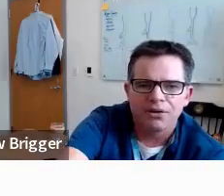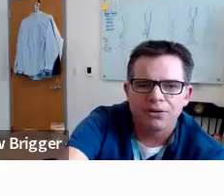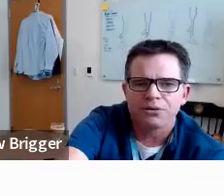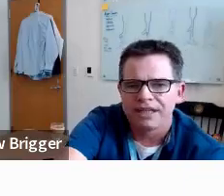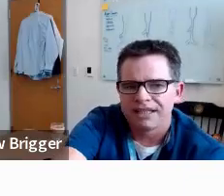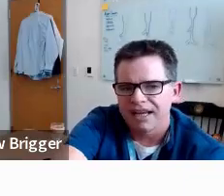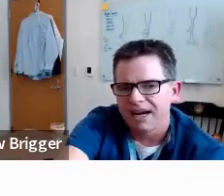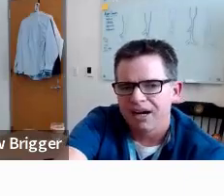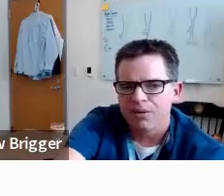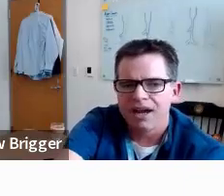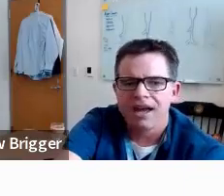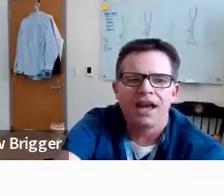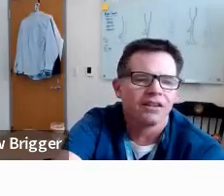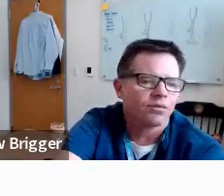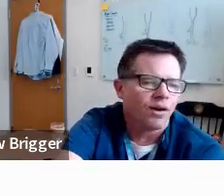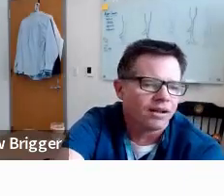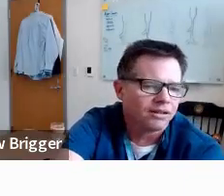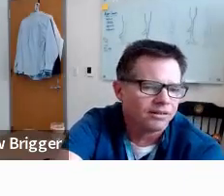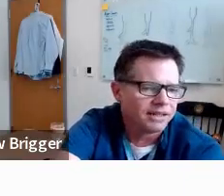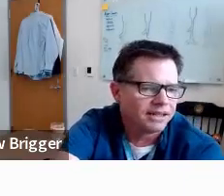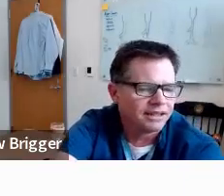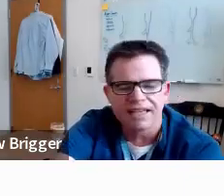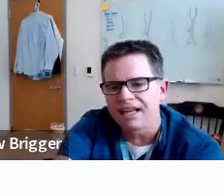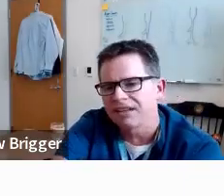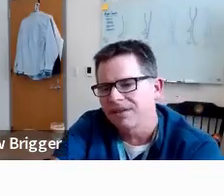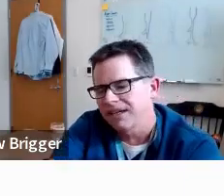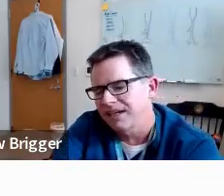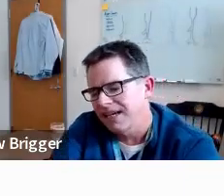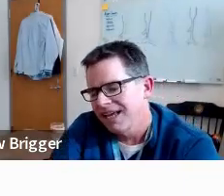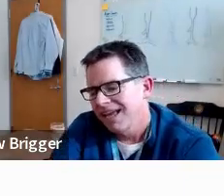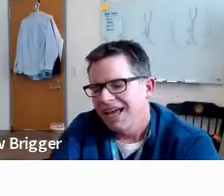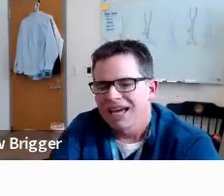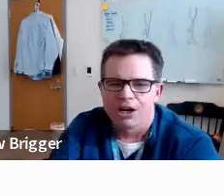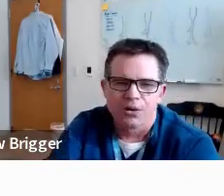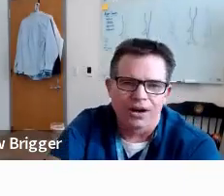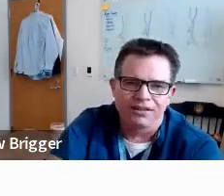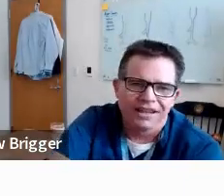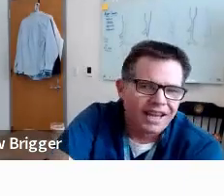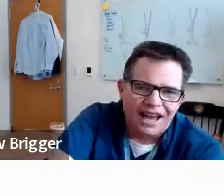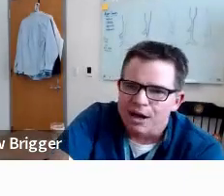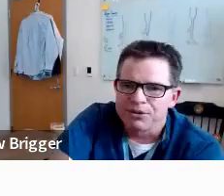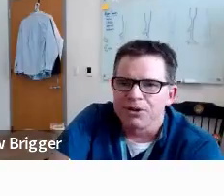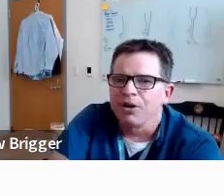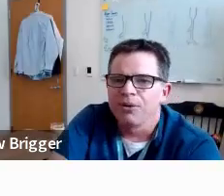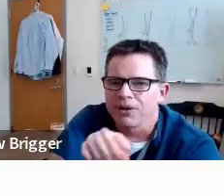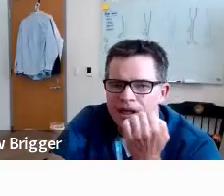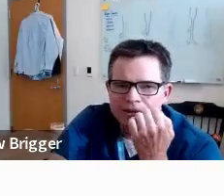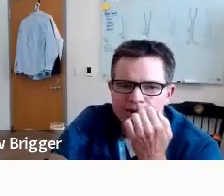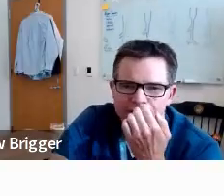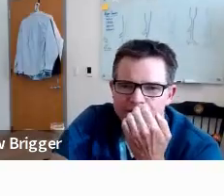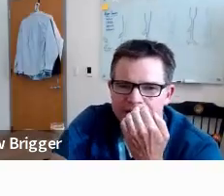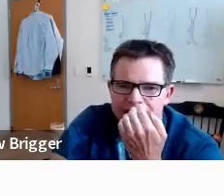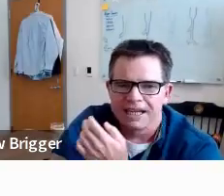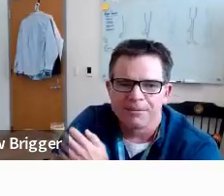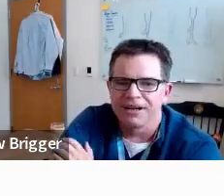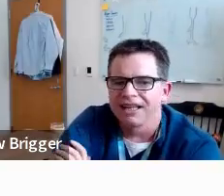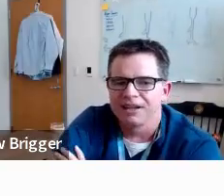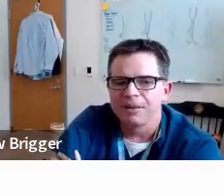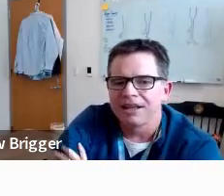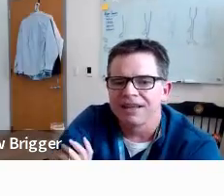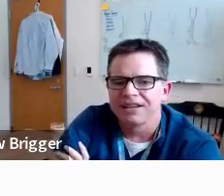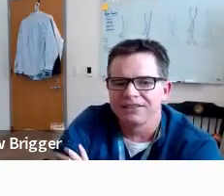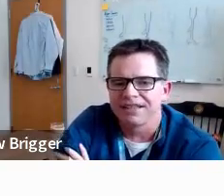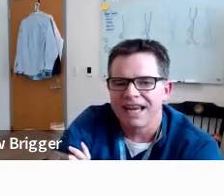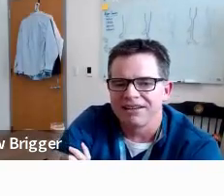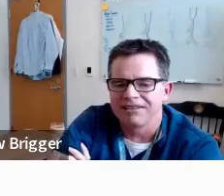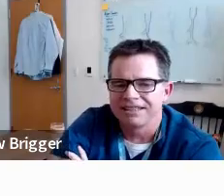at the nose, we have the airway, swallowing, salivary, and of course, I'm sure almost all of you have heard one time or